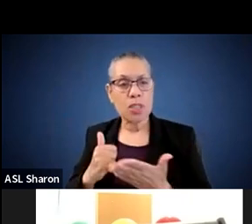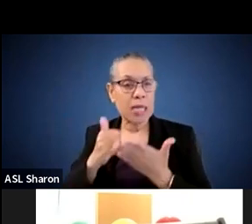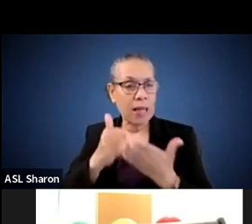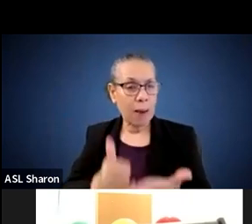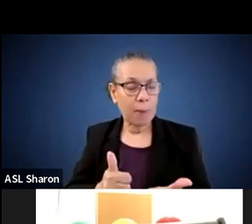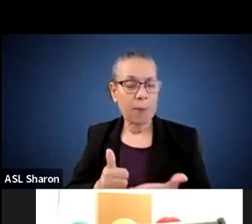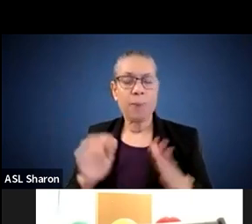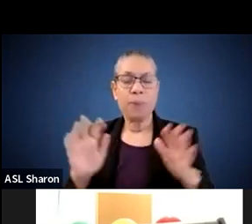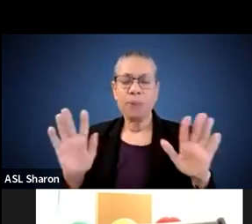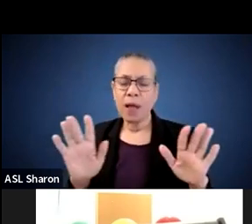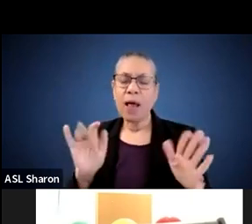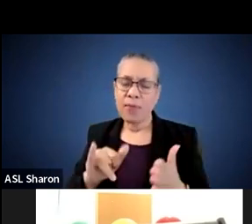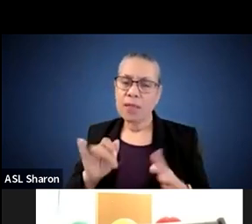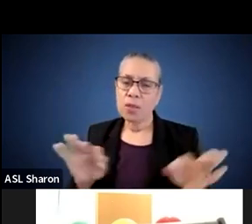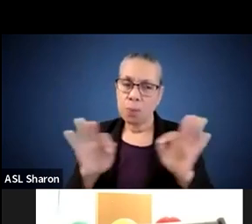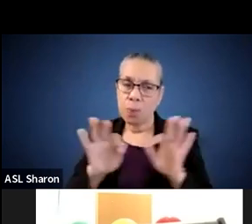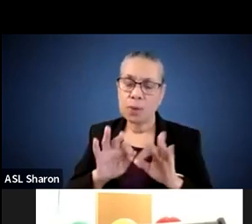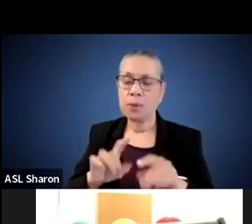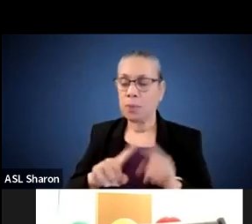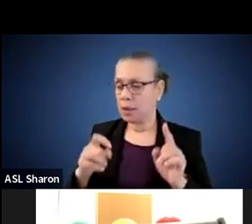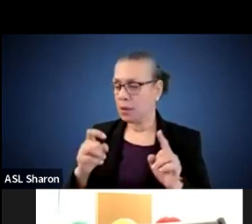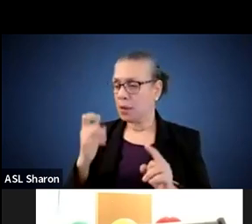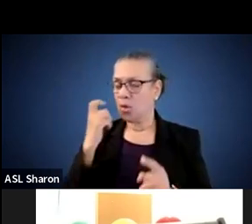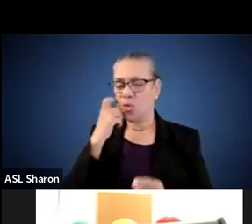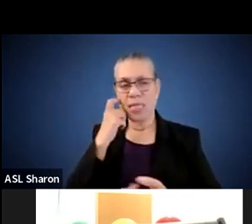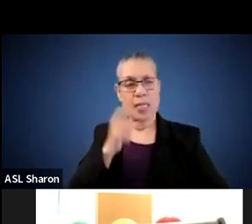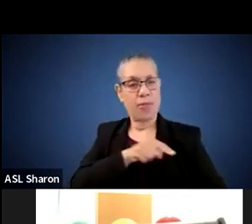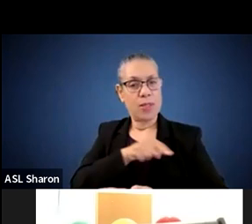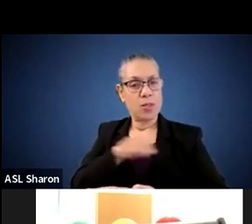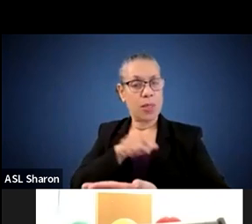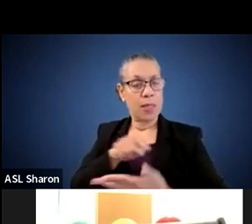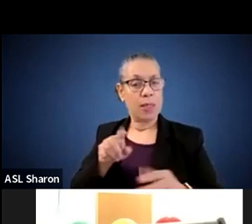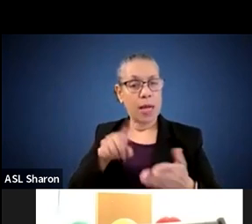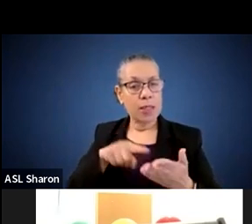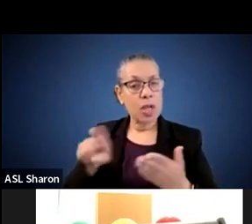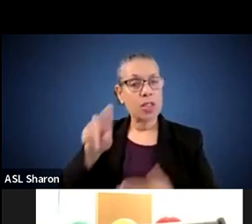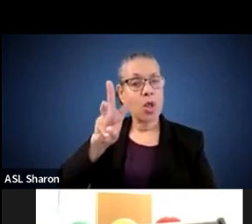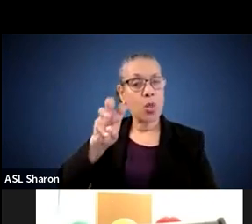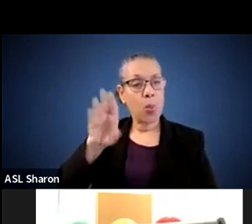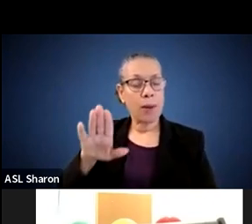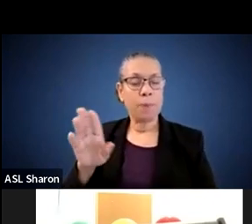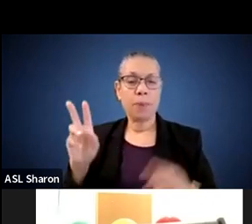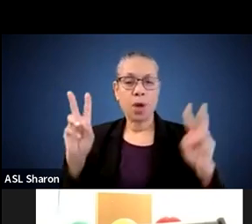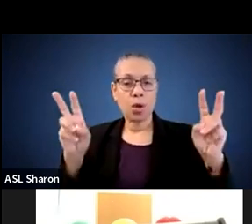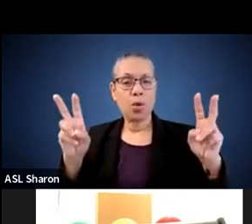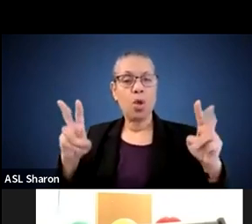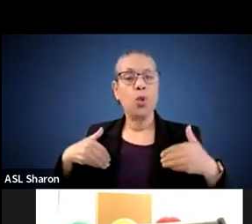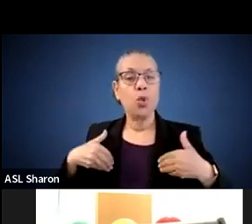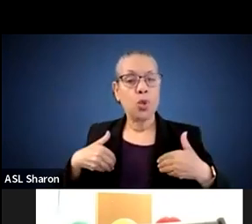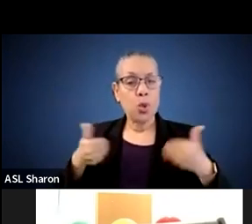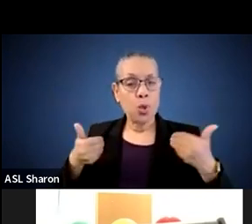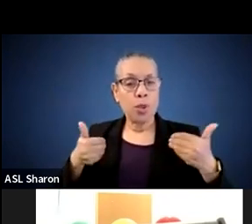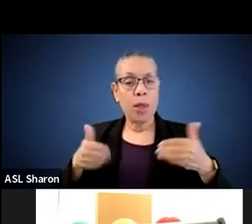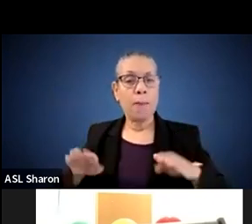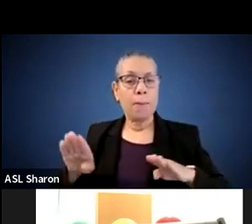the point of information I did take a look at earlier this week at the website so if you look at the youth Behavior risk survey website which the